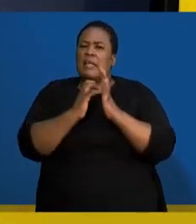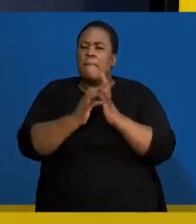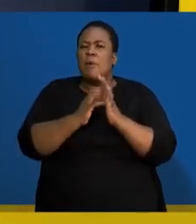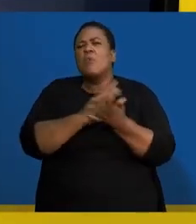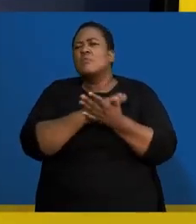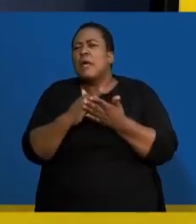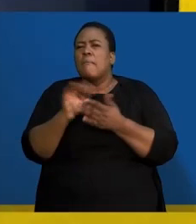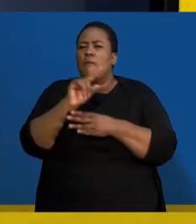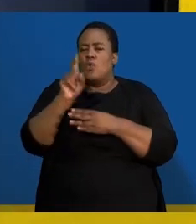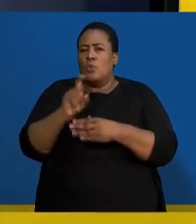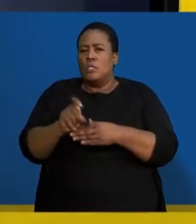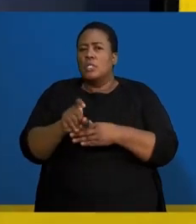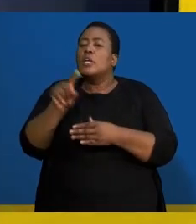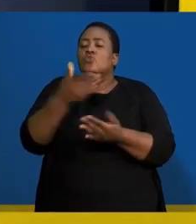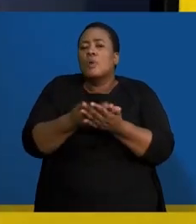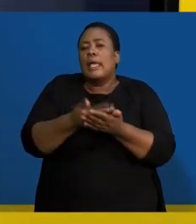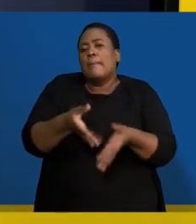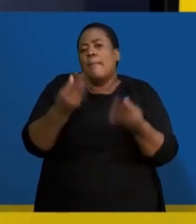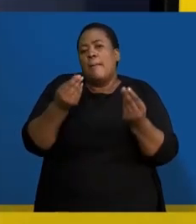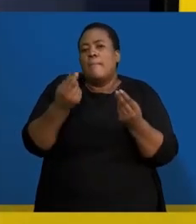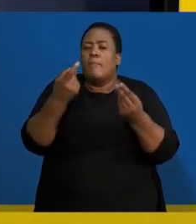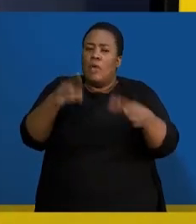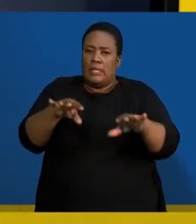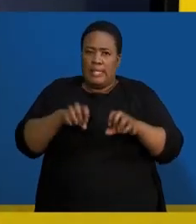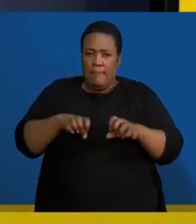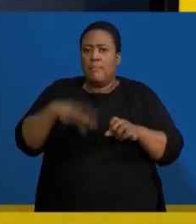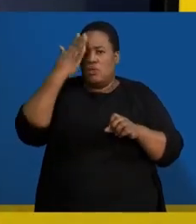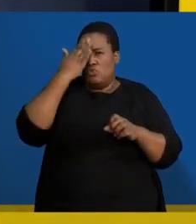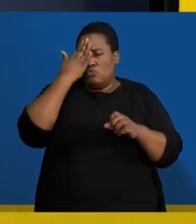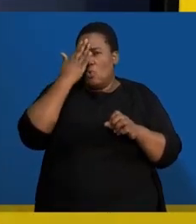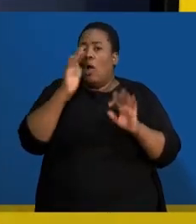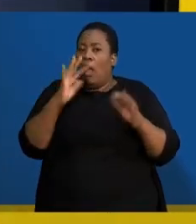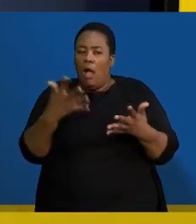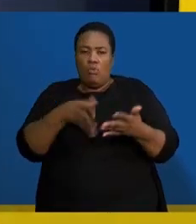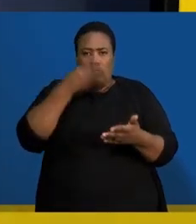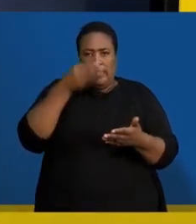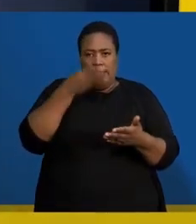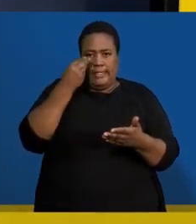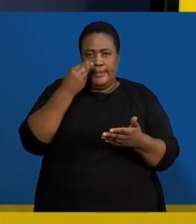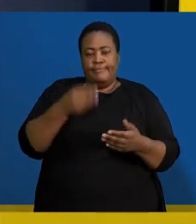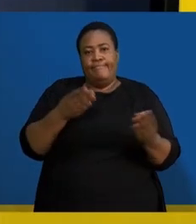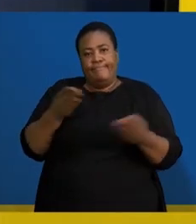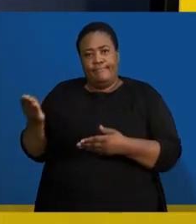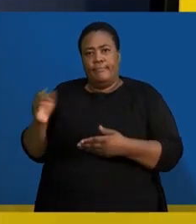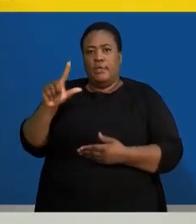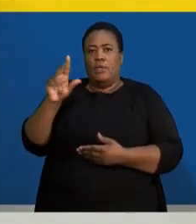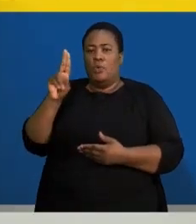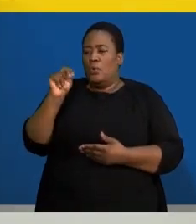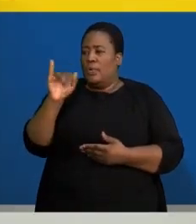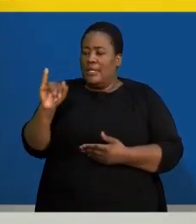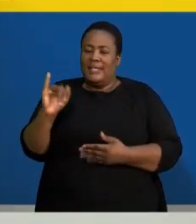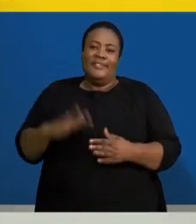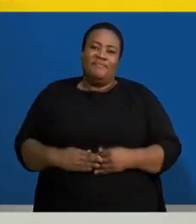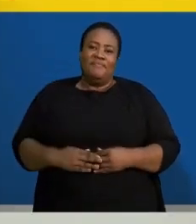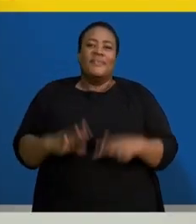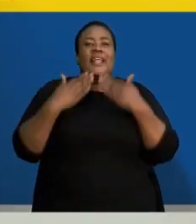questions that you're likely to get in an exam so that you know exactly how to study for them. Over to you, Luni. Thank you so